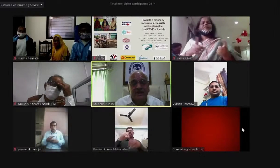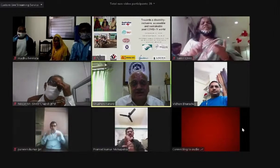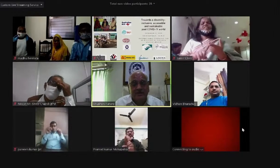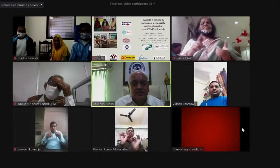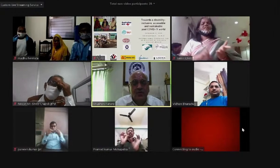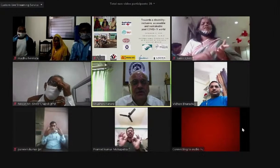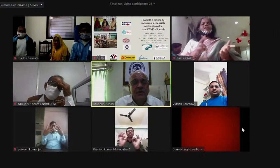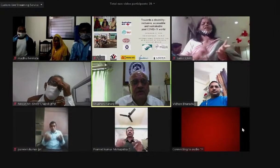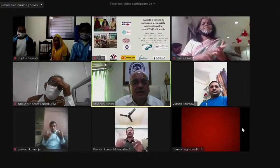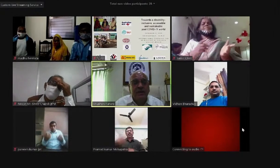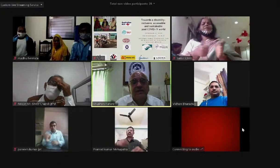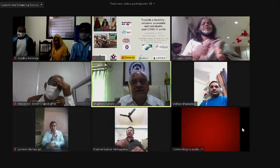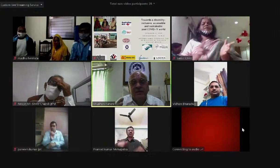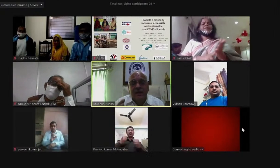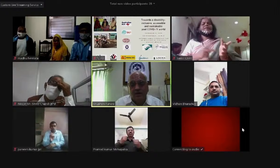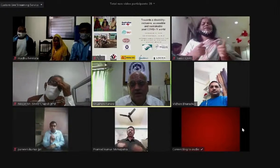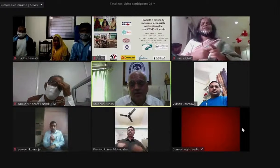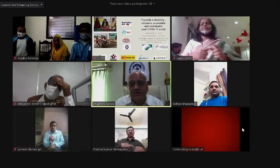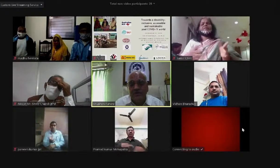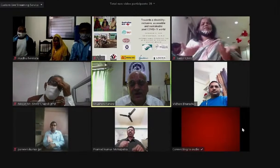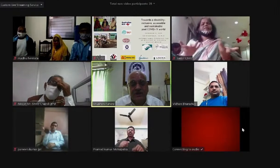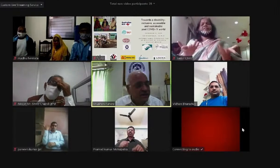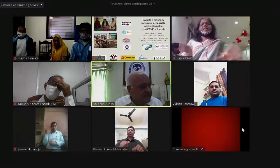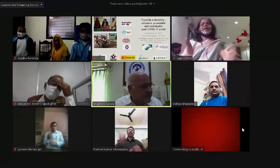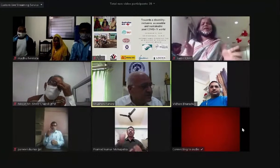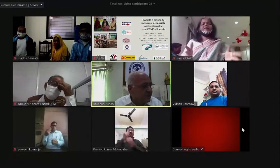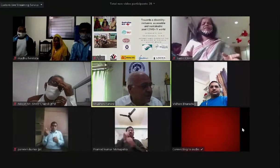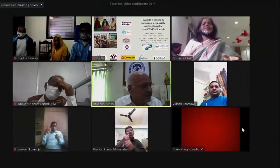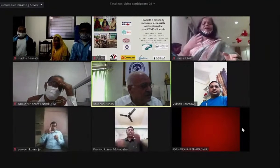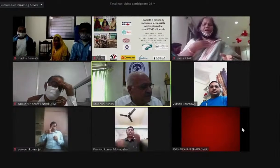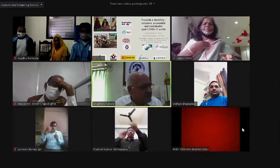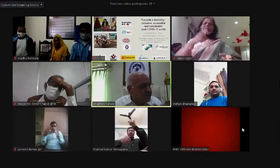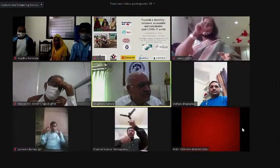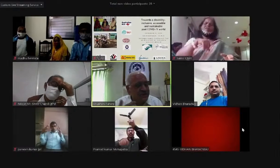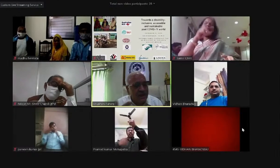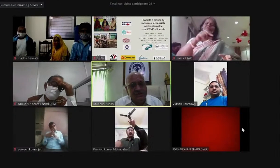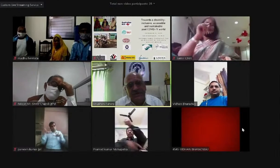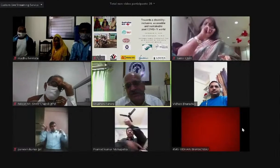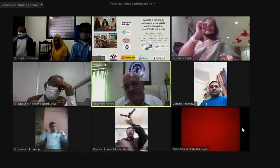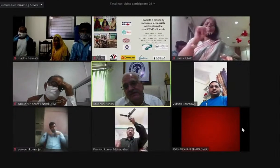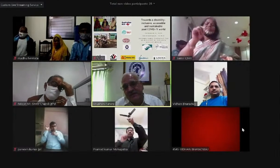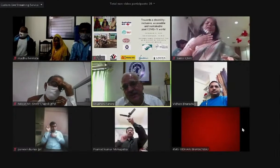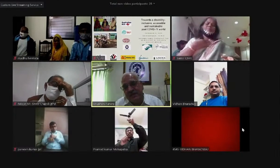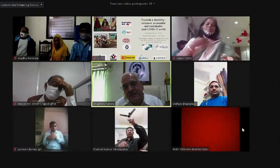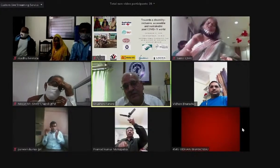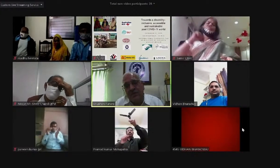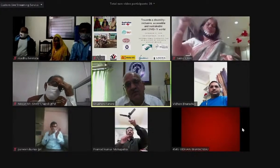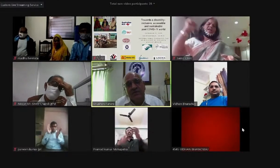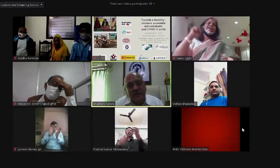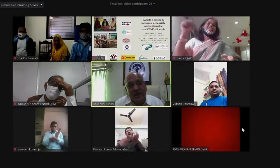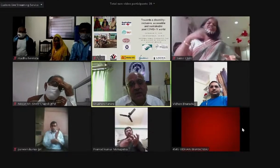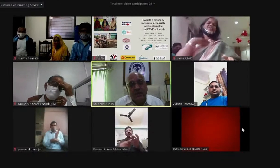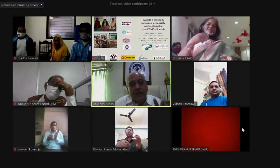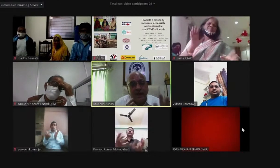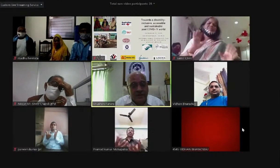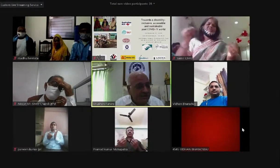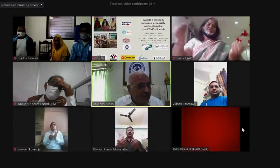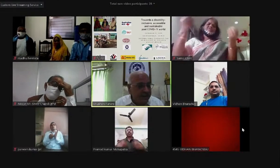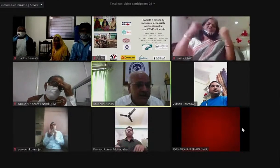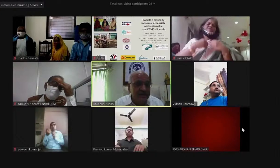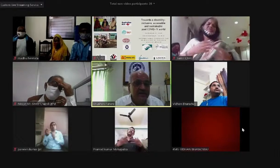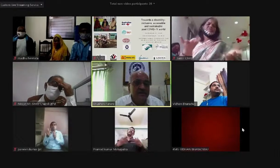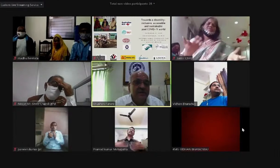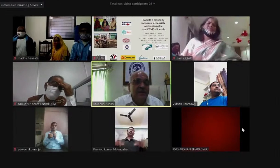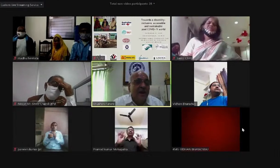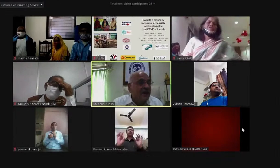not a new demand or not a new idea. This is something that has been legally recognized, and hence it's important to